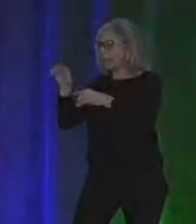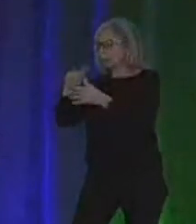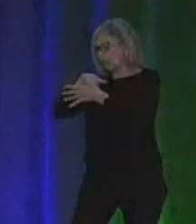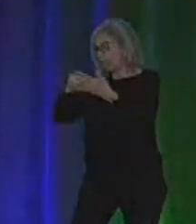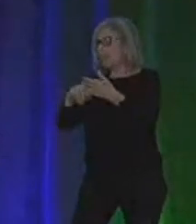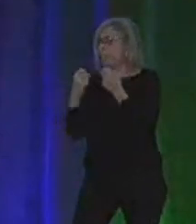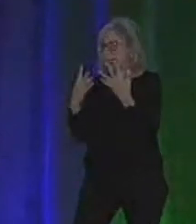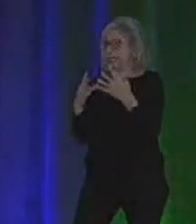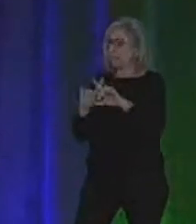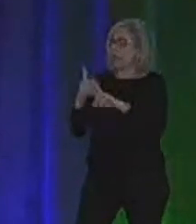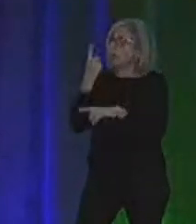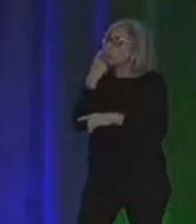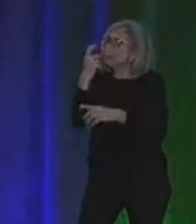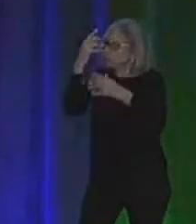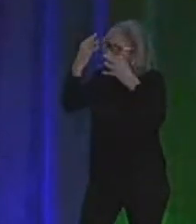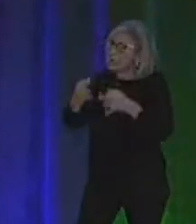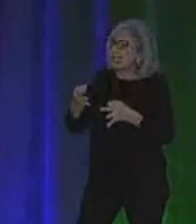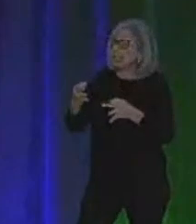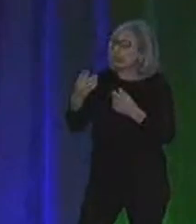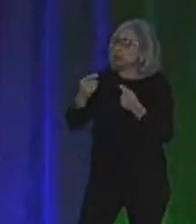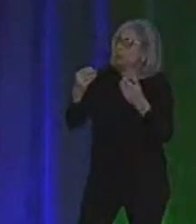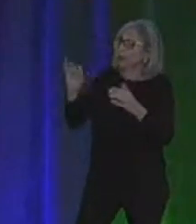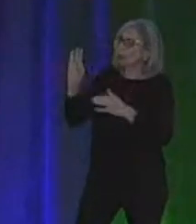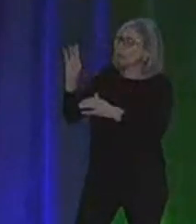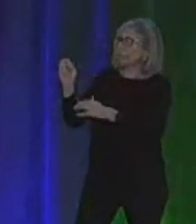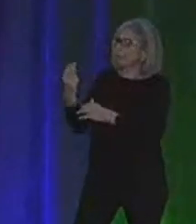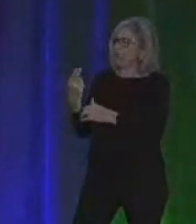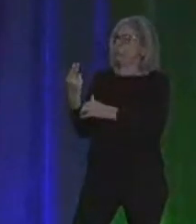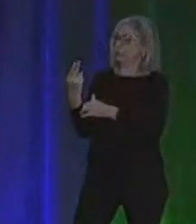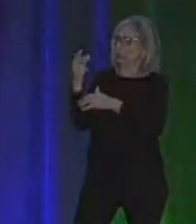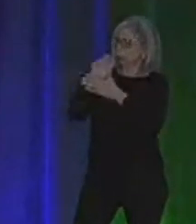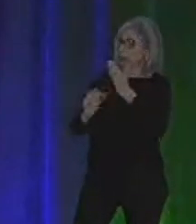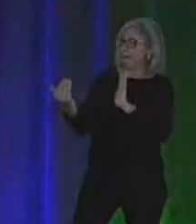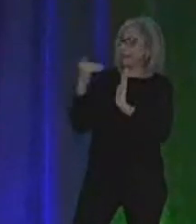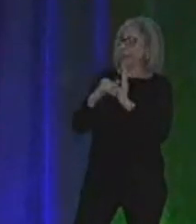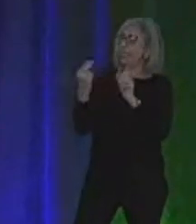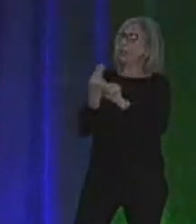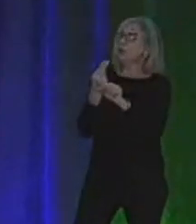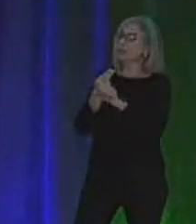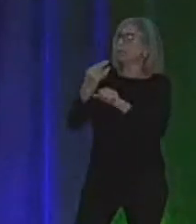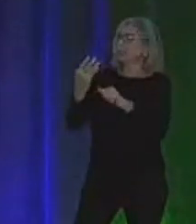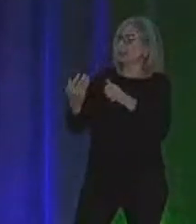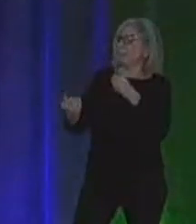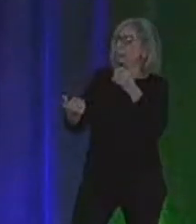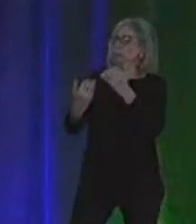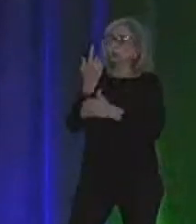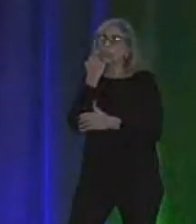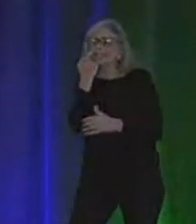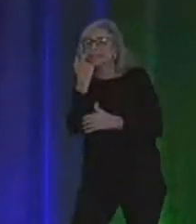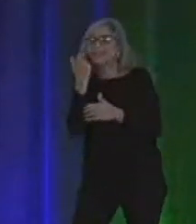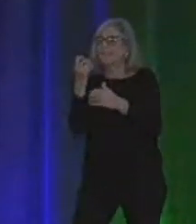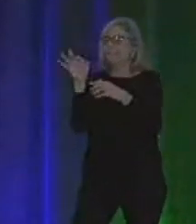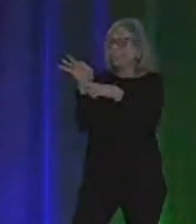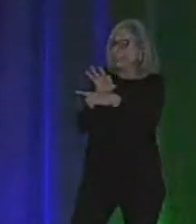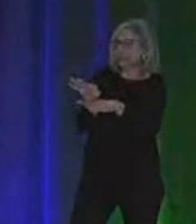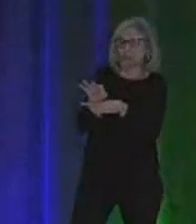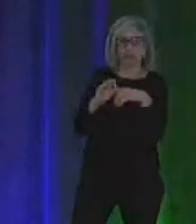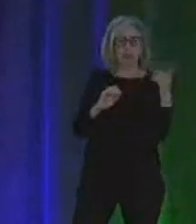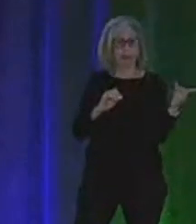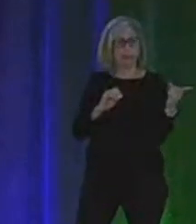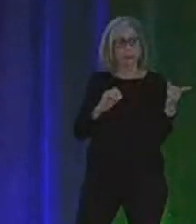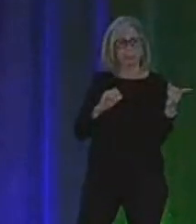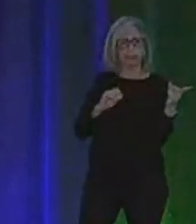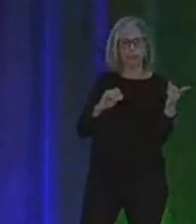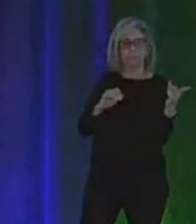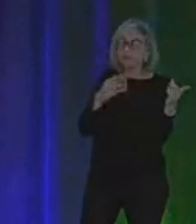that. But recently, though, we decided to do a refresh and rewrite it to use the latest Next.js features. Being platform agnostic is